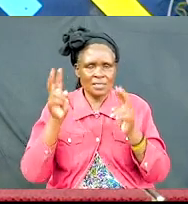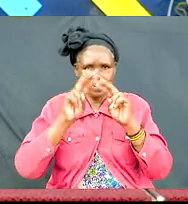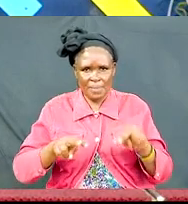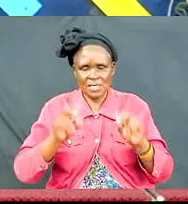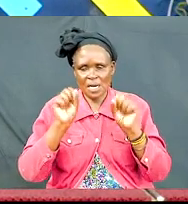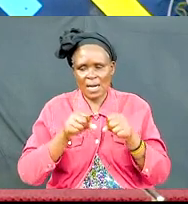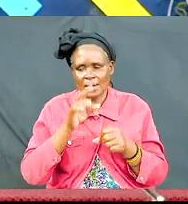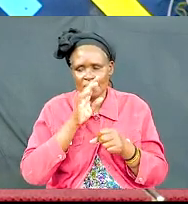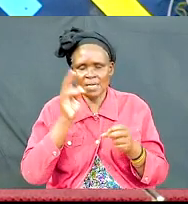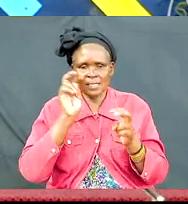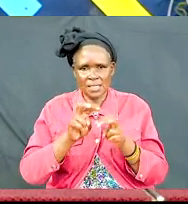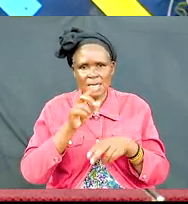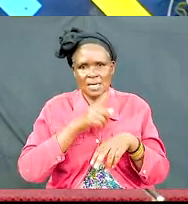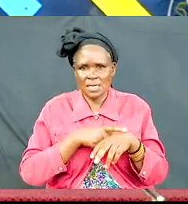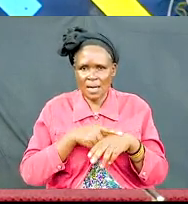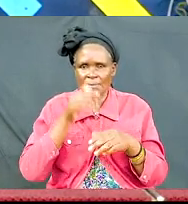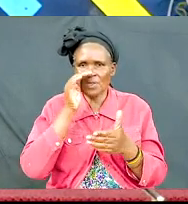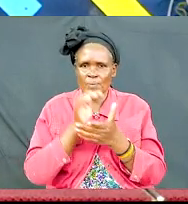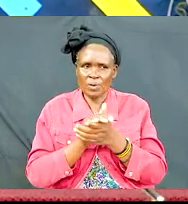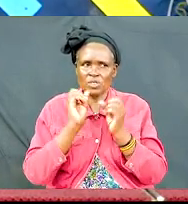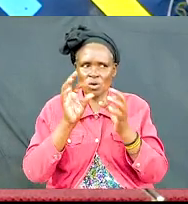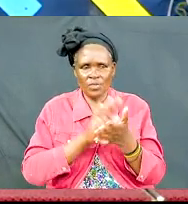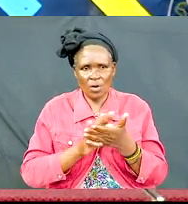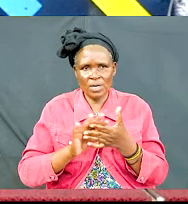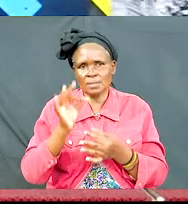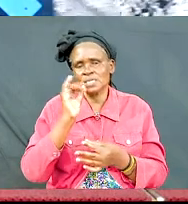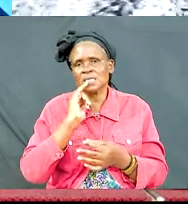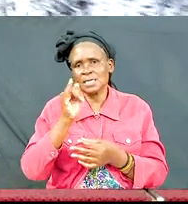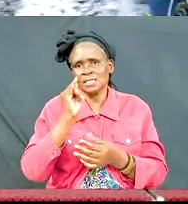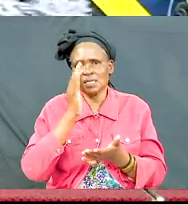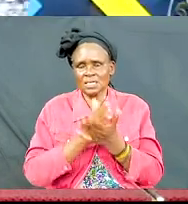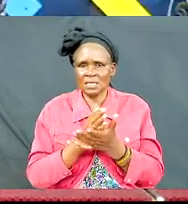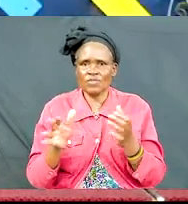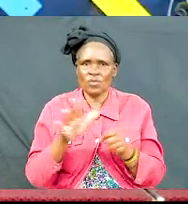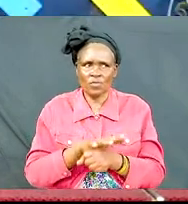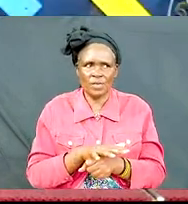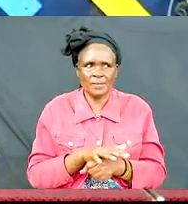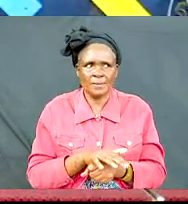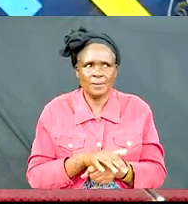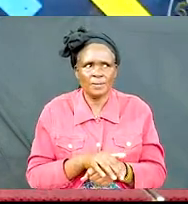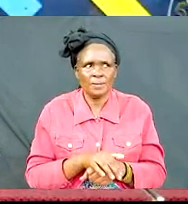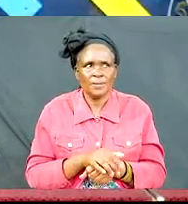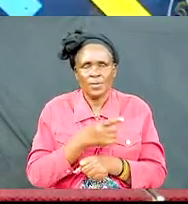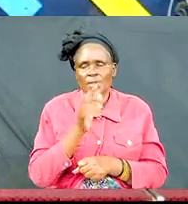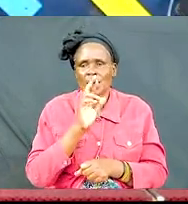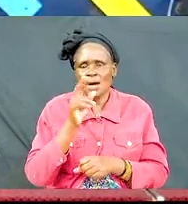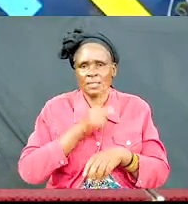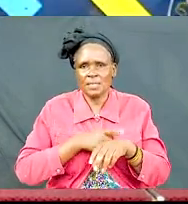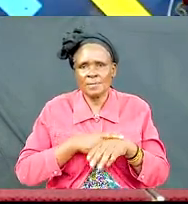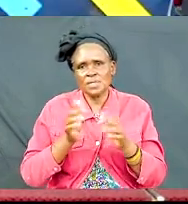be seen when the promise of the Holy Spirit is indeed fulfilled. There